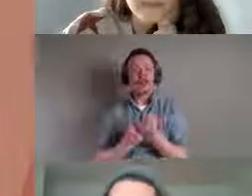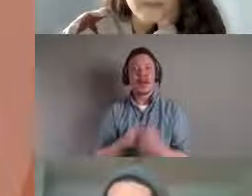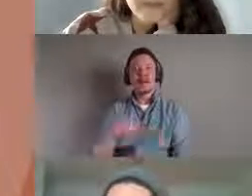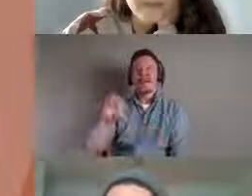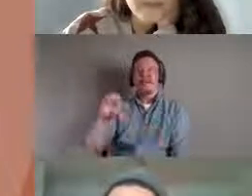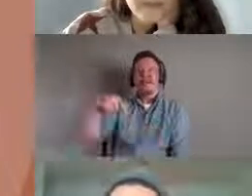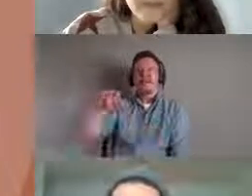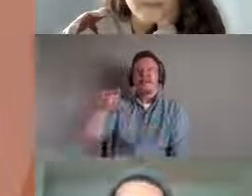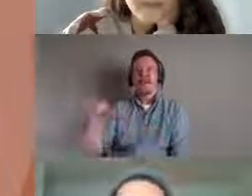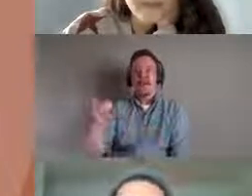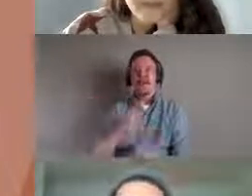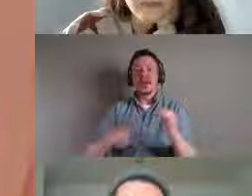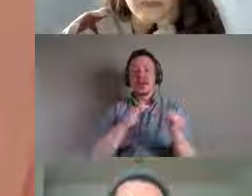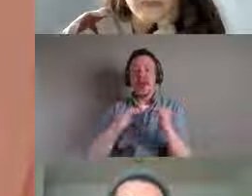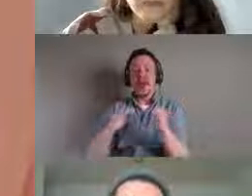access, DEIA.